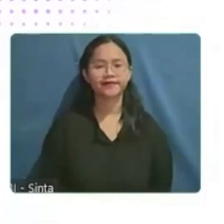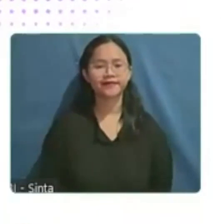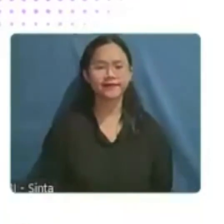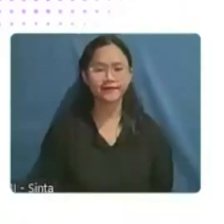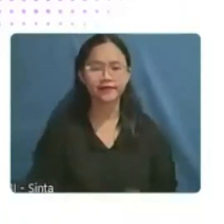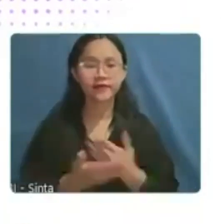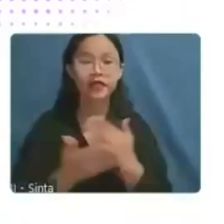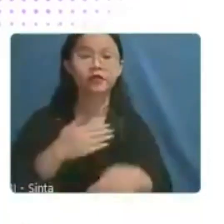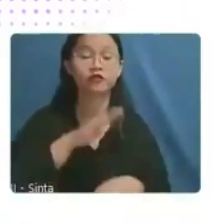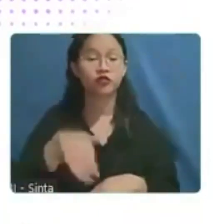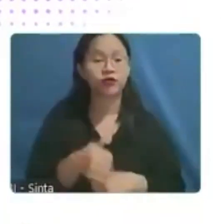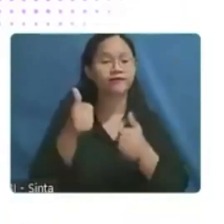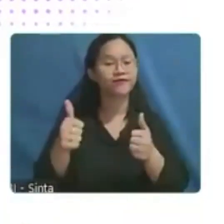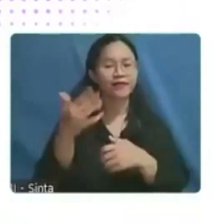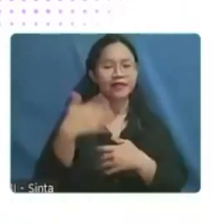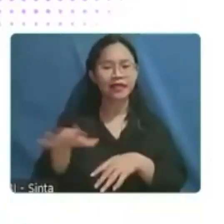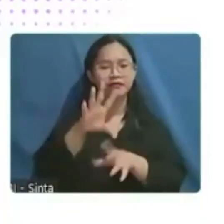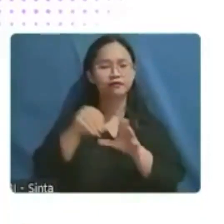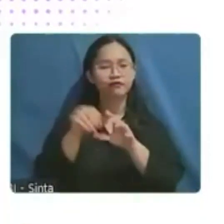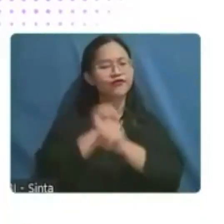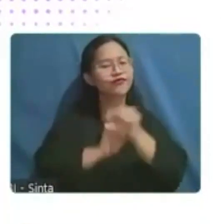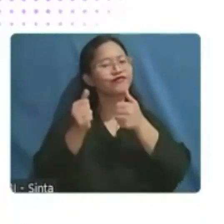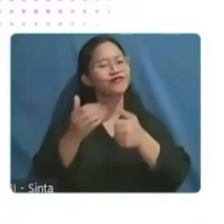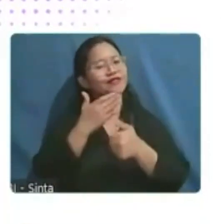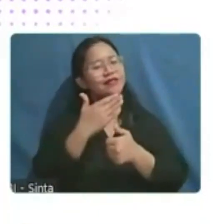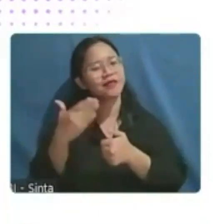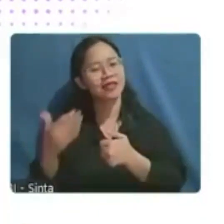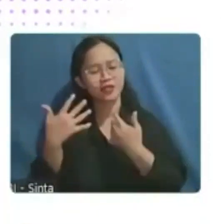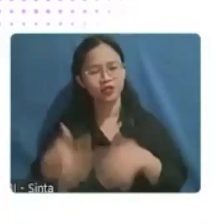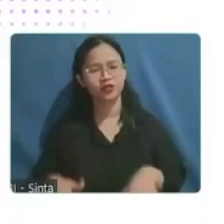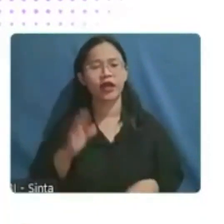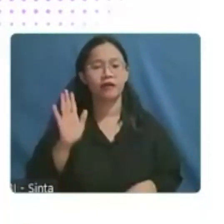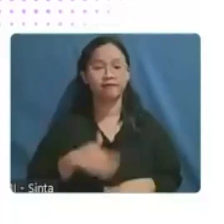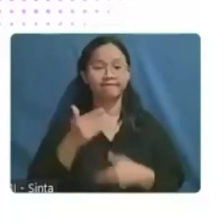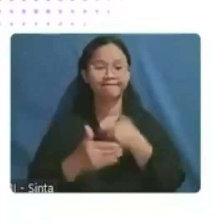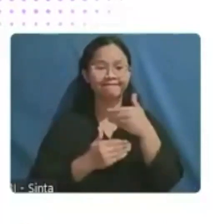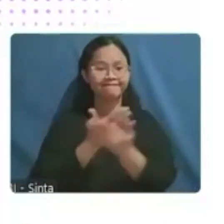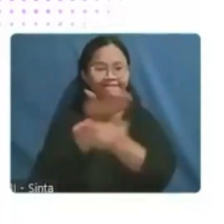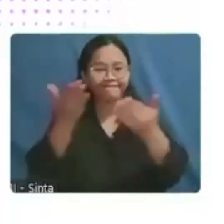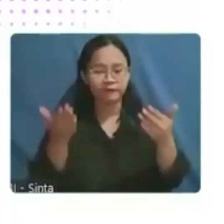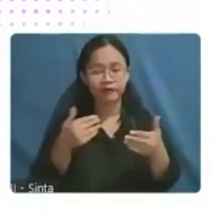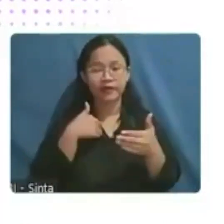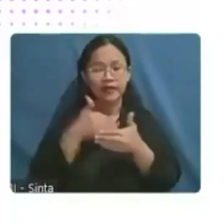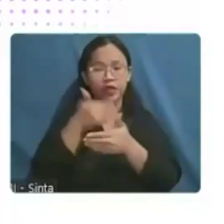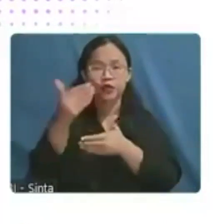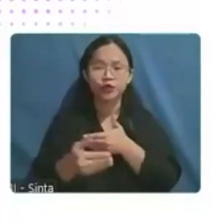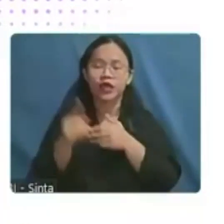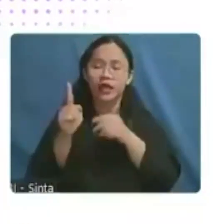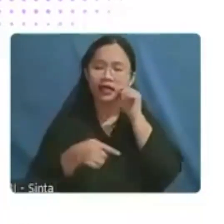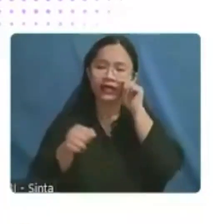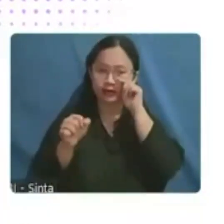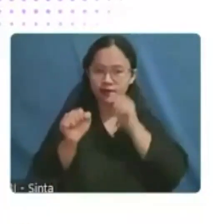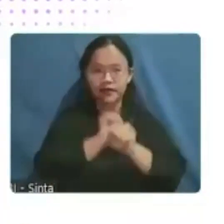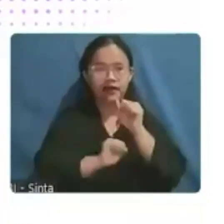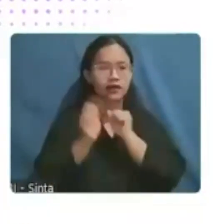We appreciate your active participation, and as a token of our gratitude, in addition to the active participant during